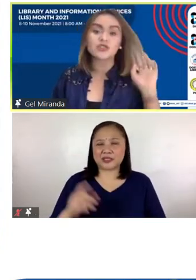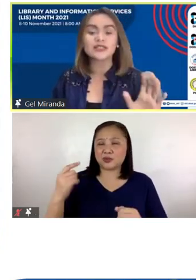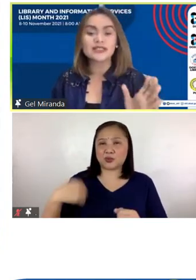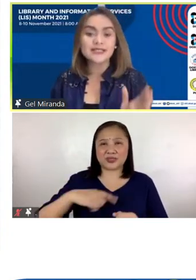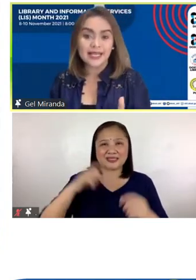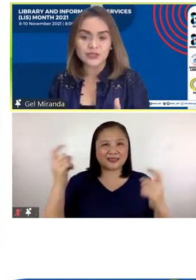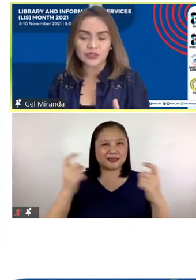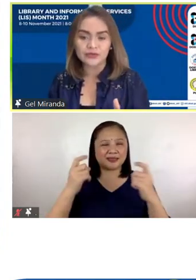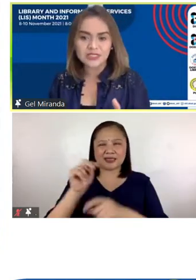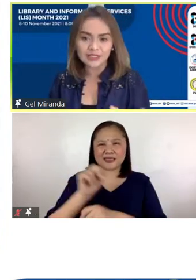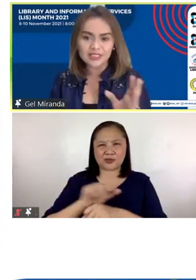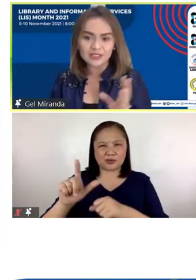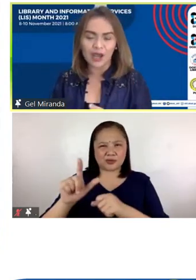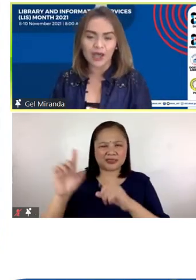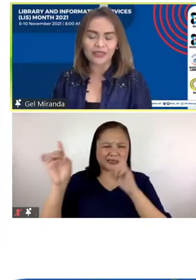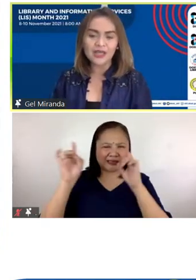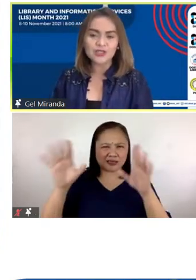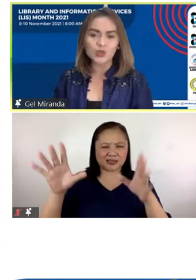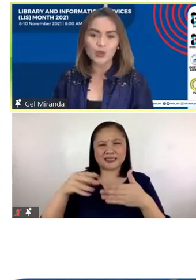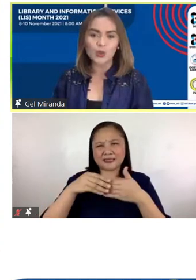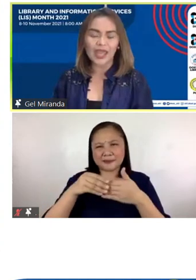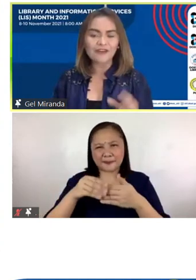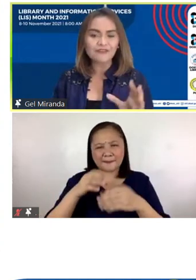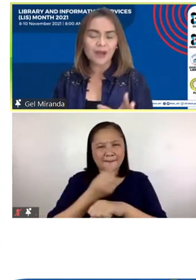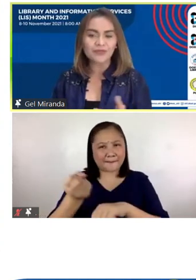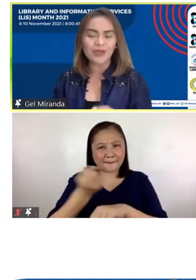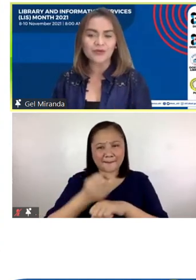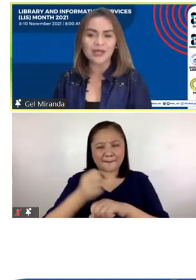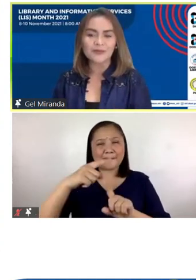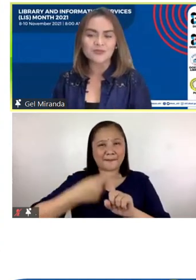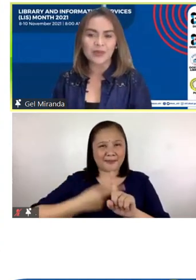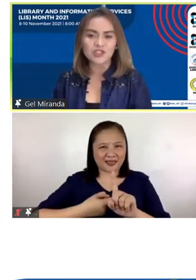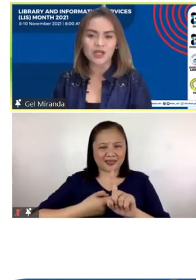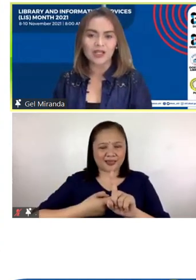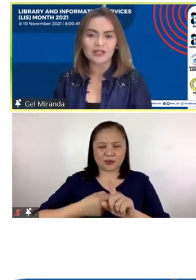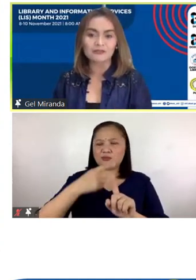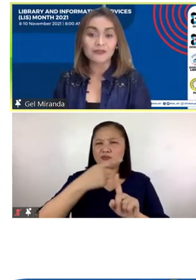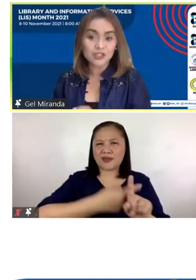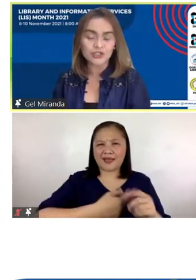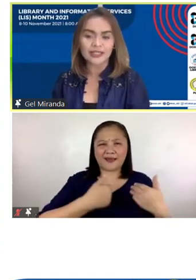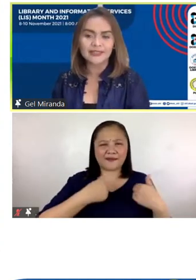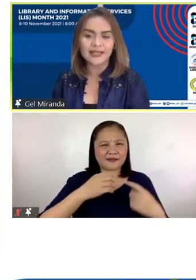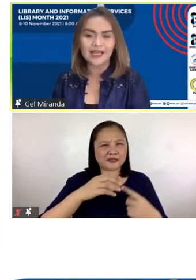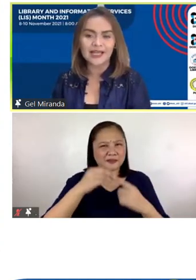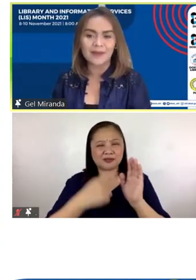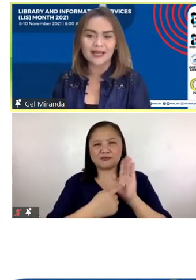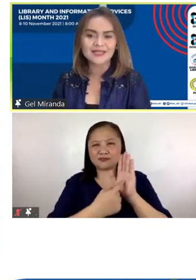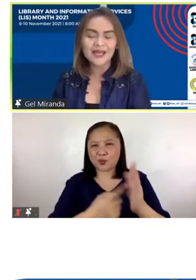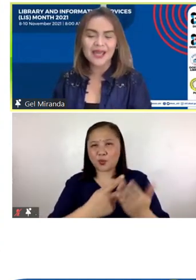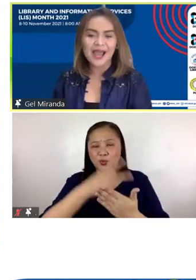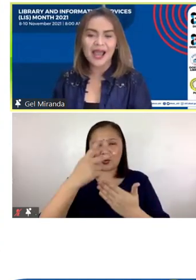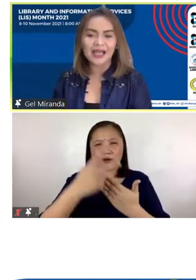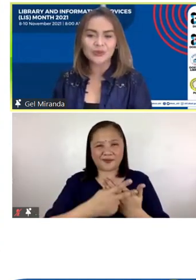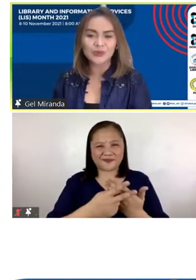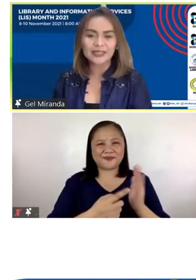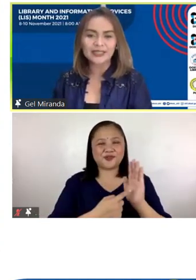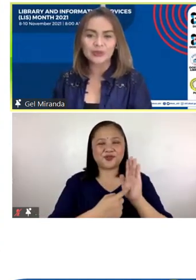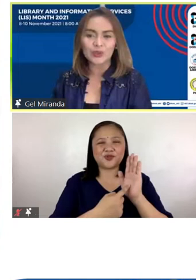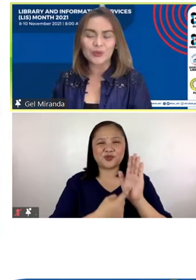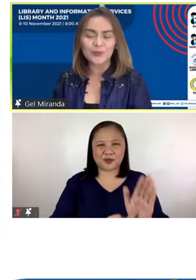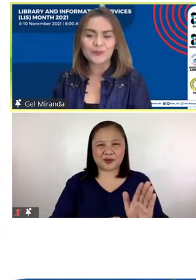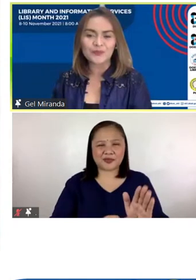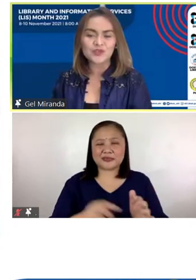ang National Disaster Resilience Month, so every month meron kaming special feature na inilalabas.